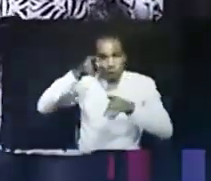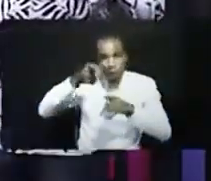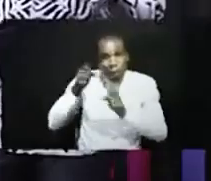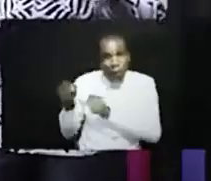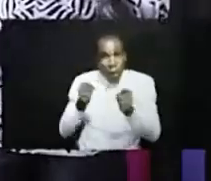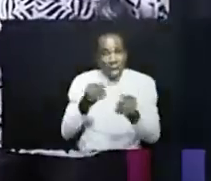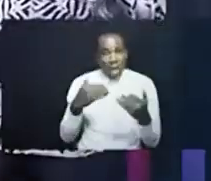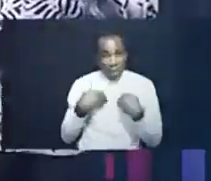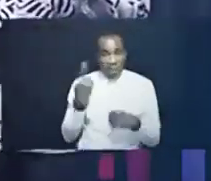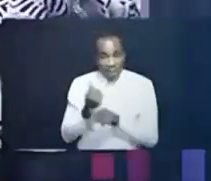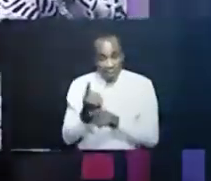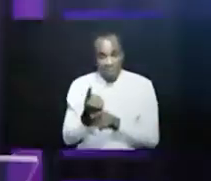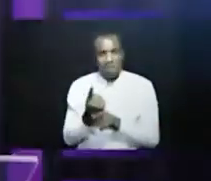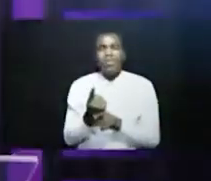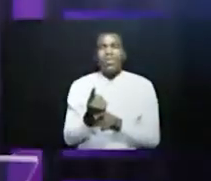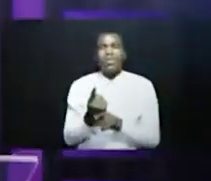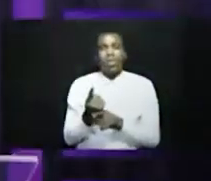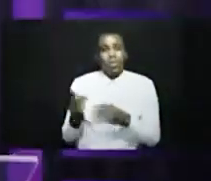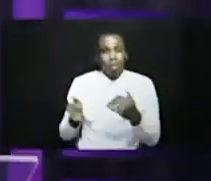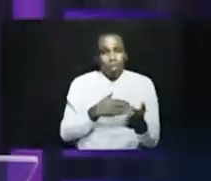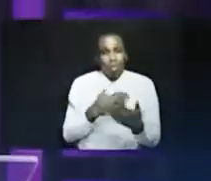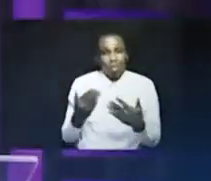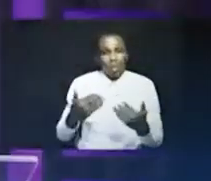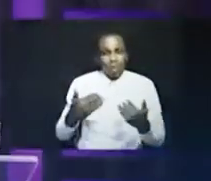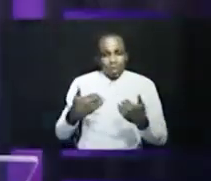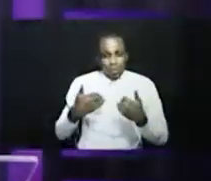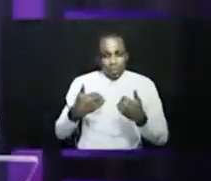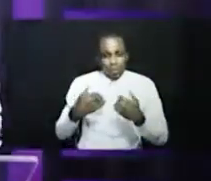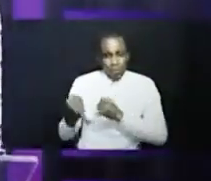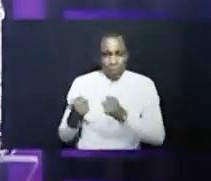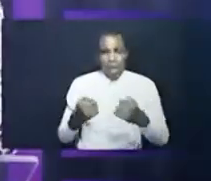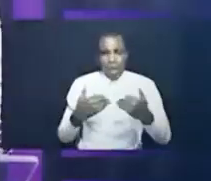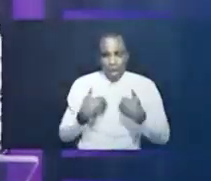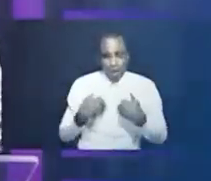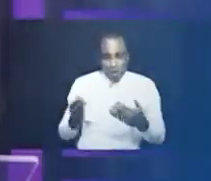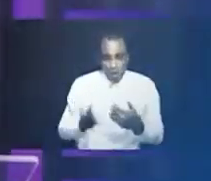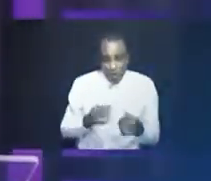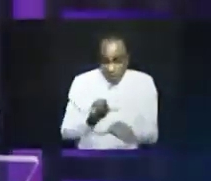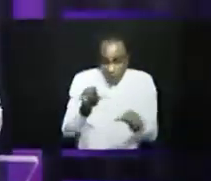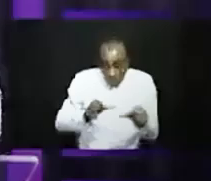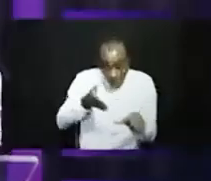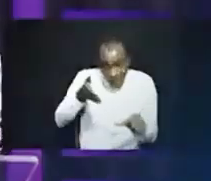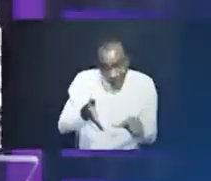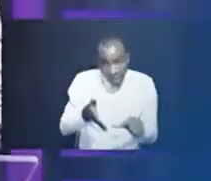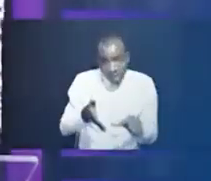within and do something about your sphere, and God will bring the